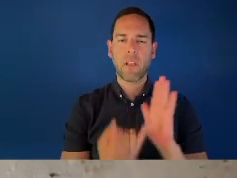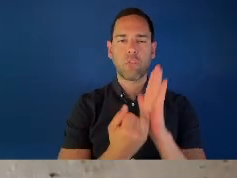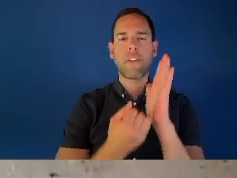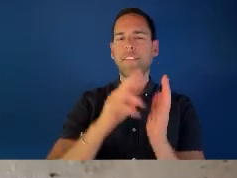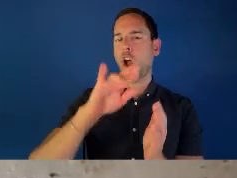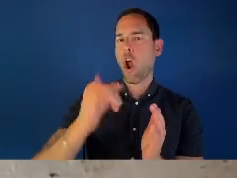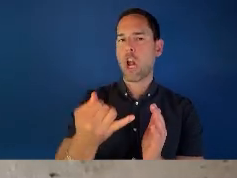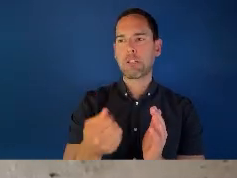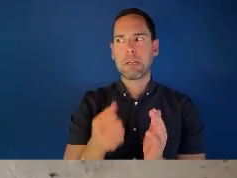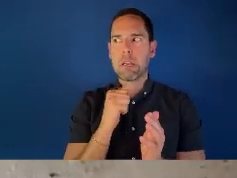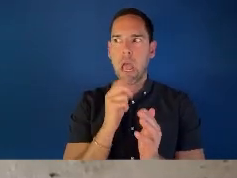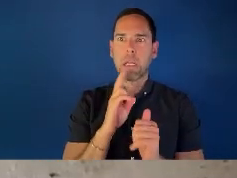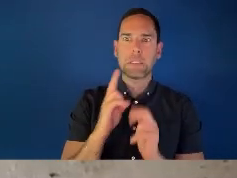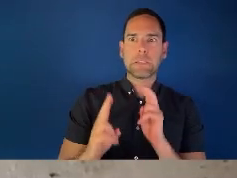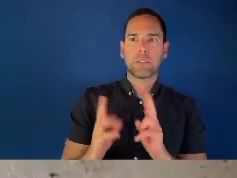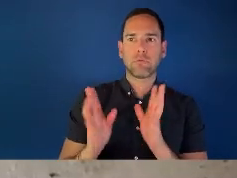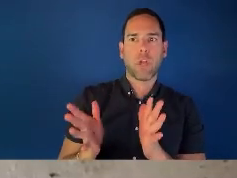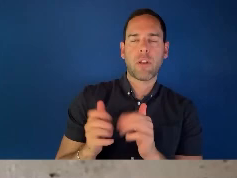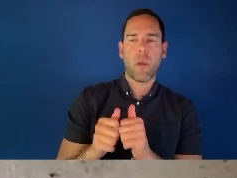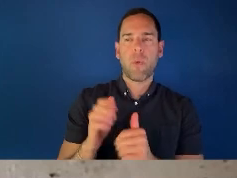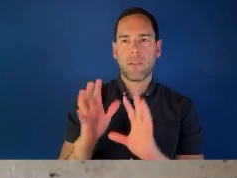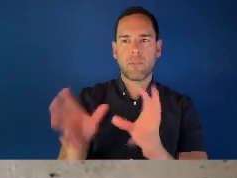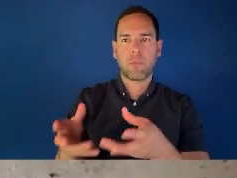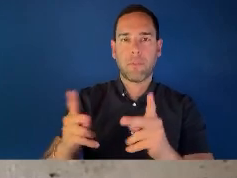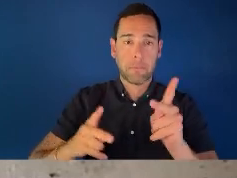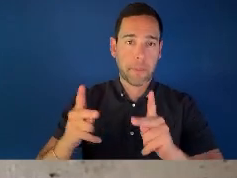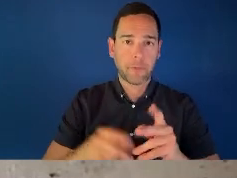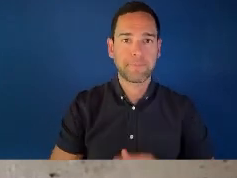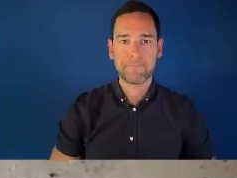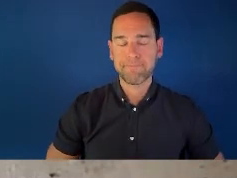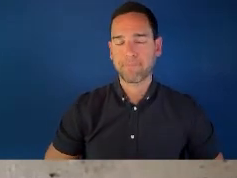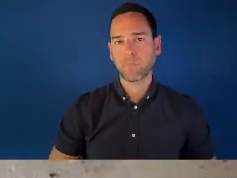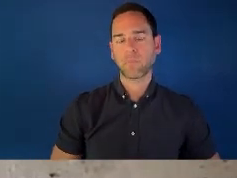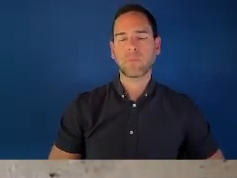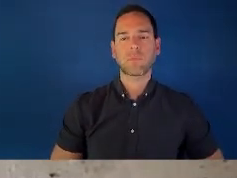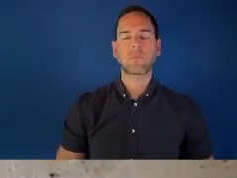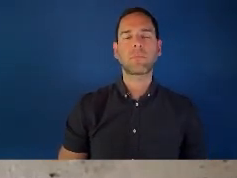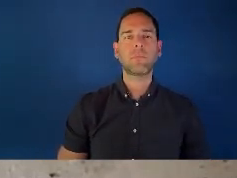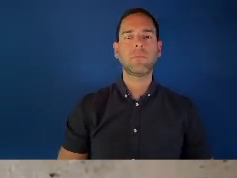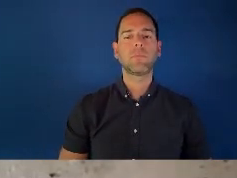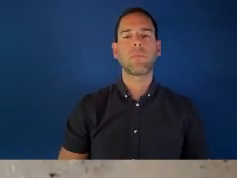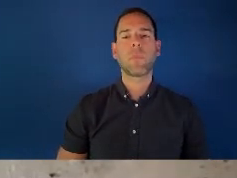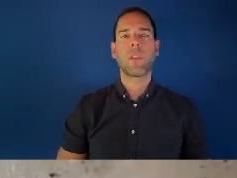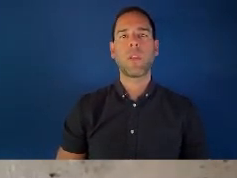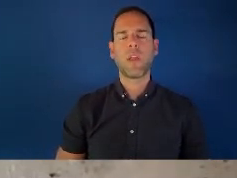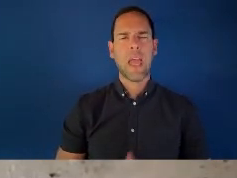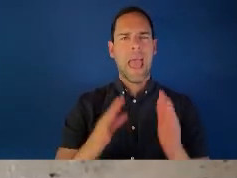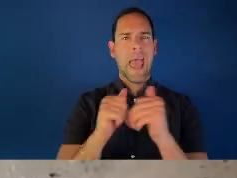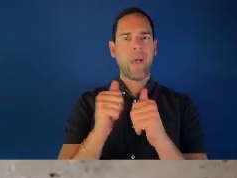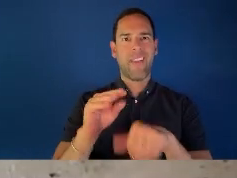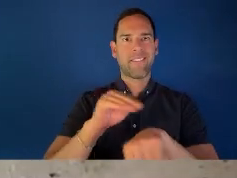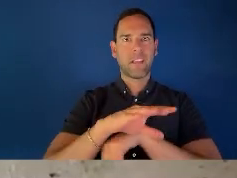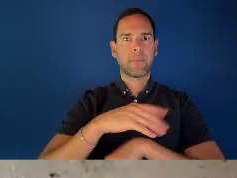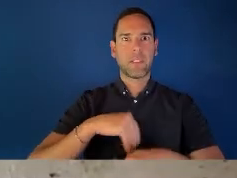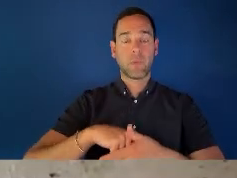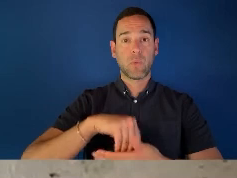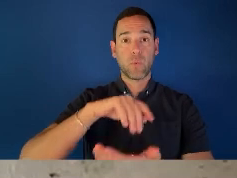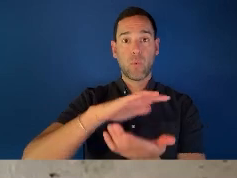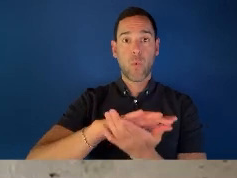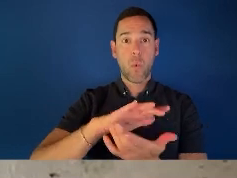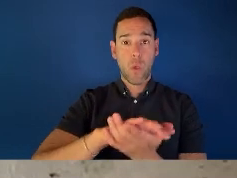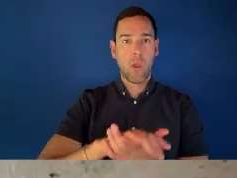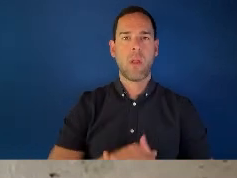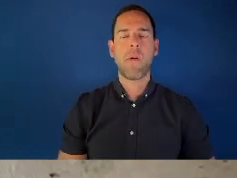it does not have a huge impact on me directly. I would say things that happen outside of the